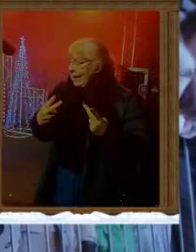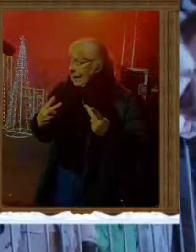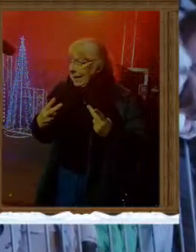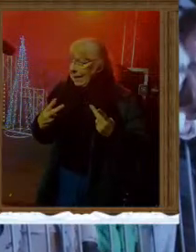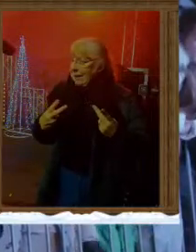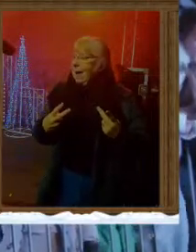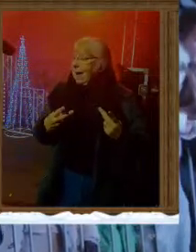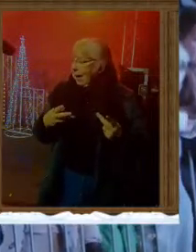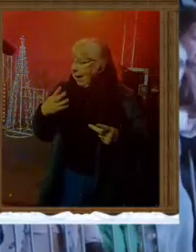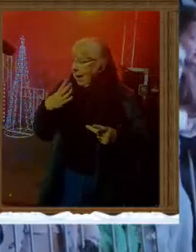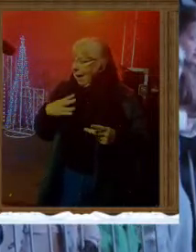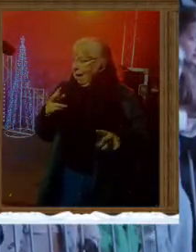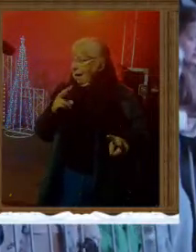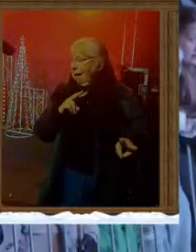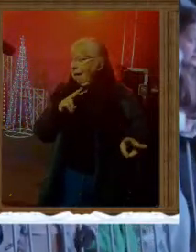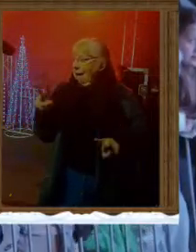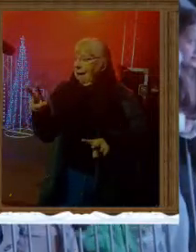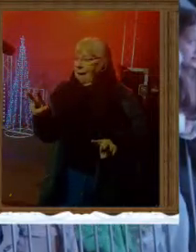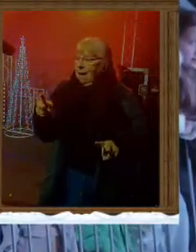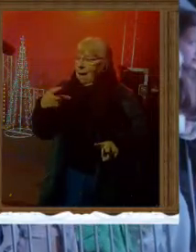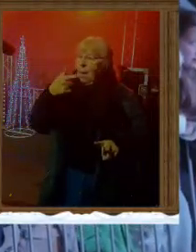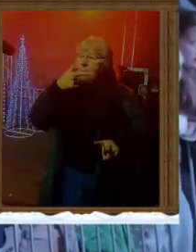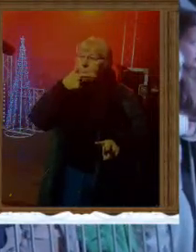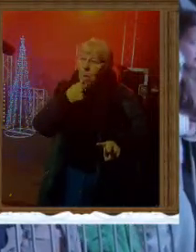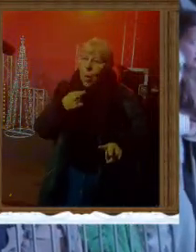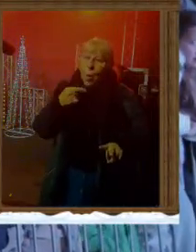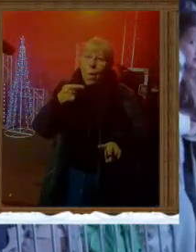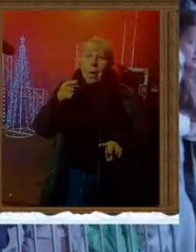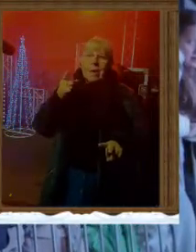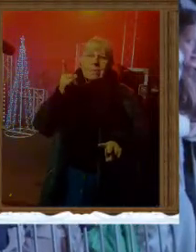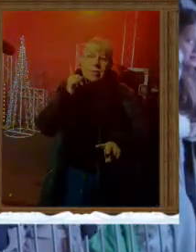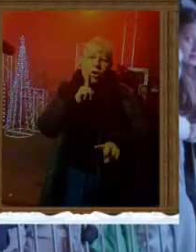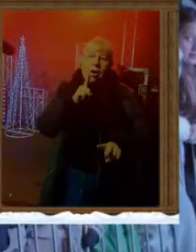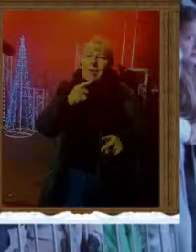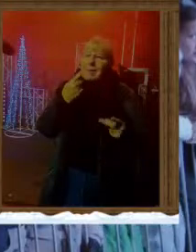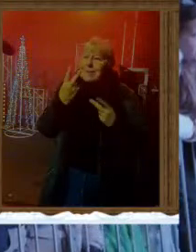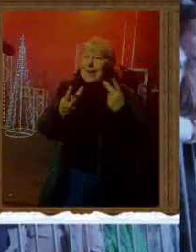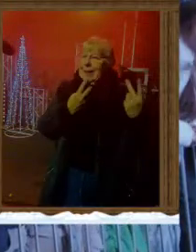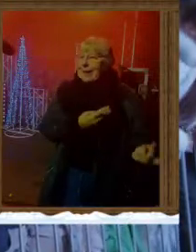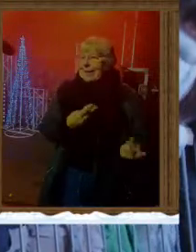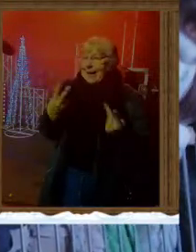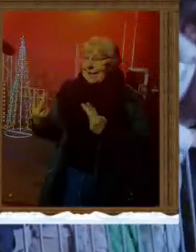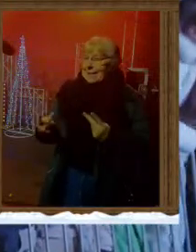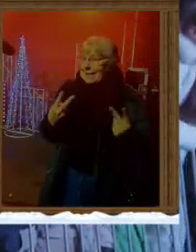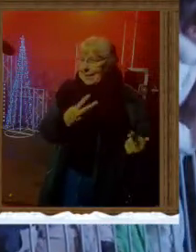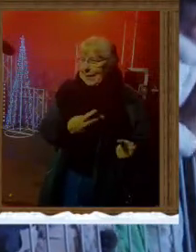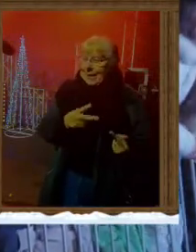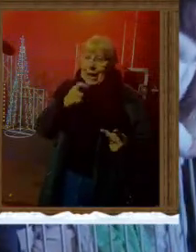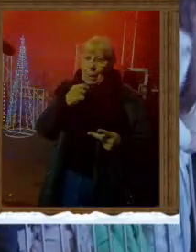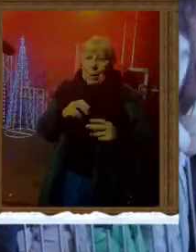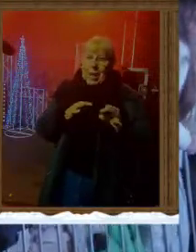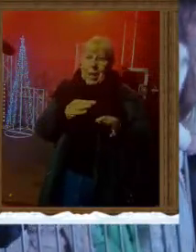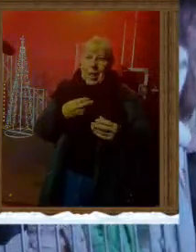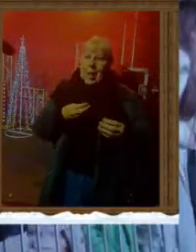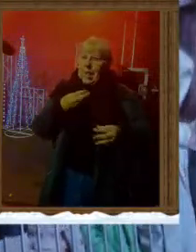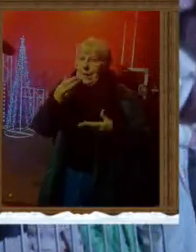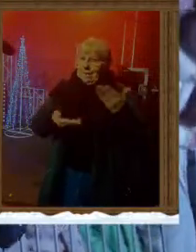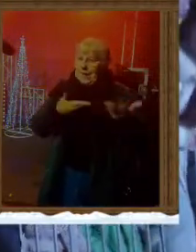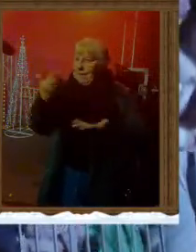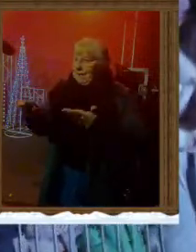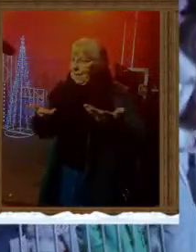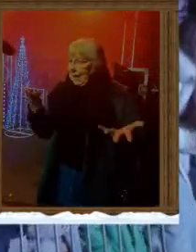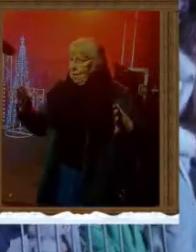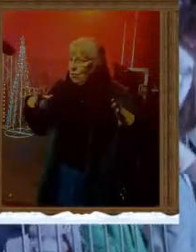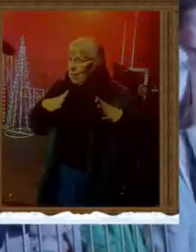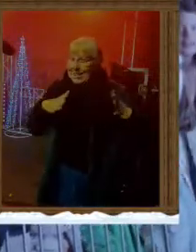for Christmas, we'll be looking for the boys singing and dancing along with Isla, and we'll have some presents for you as we go along, okay? All righty,